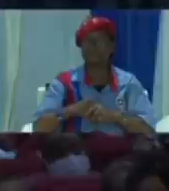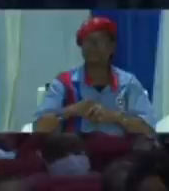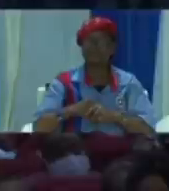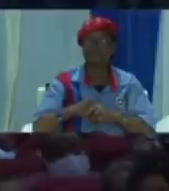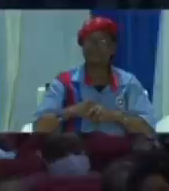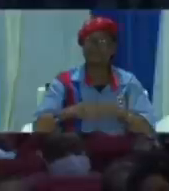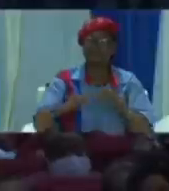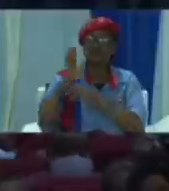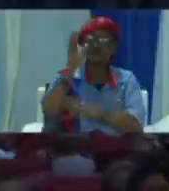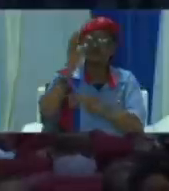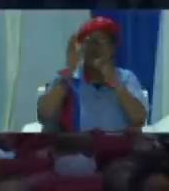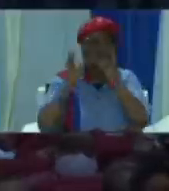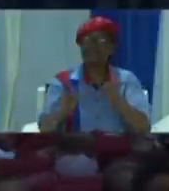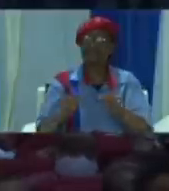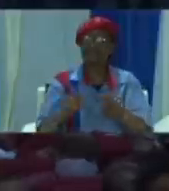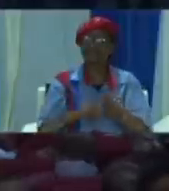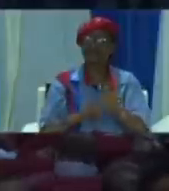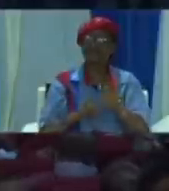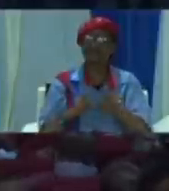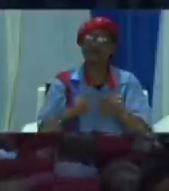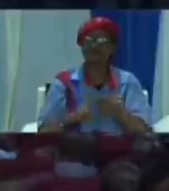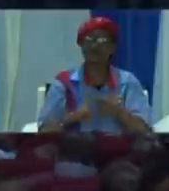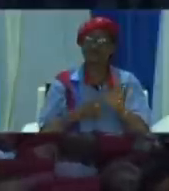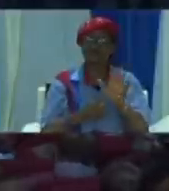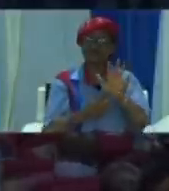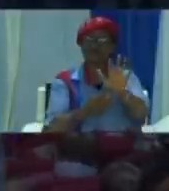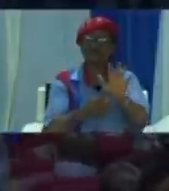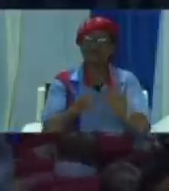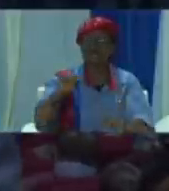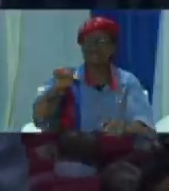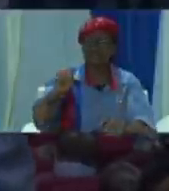God decided to show him mercy and